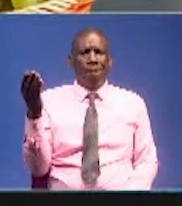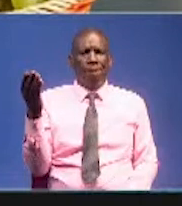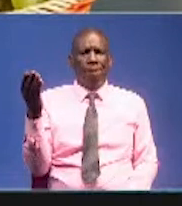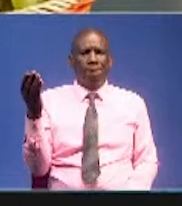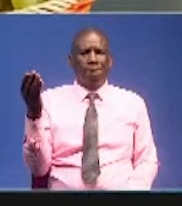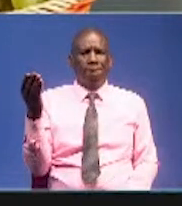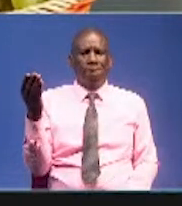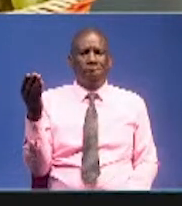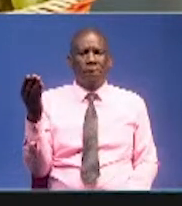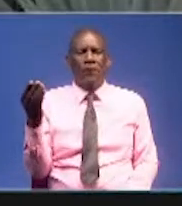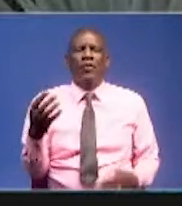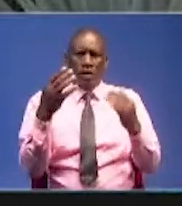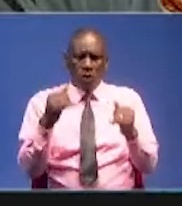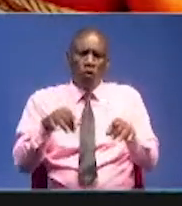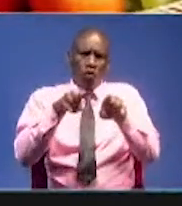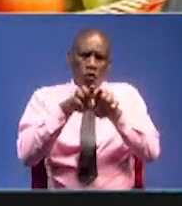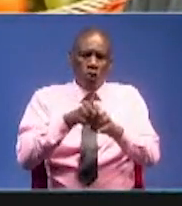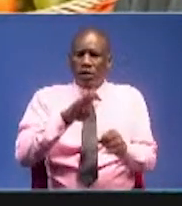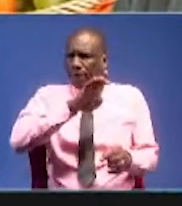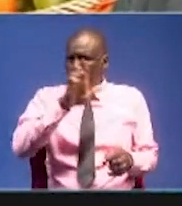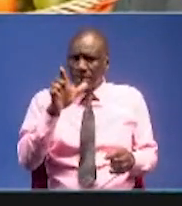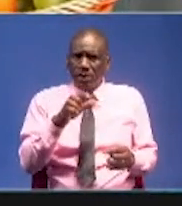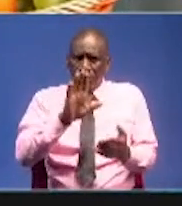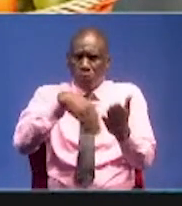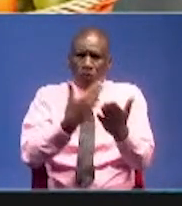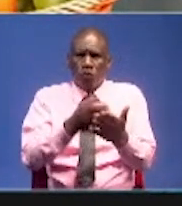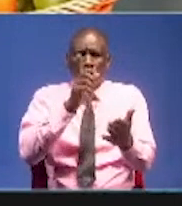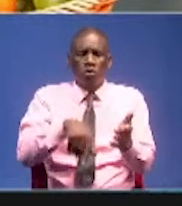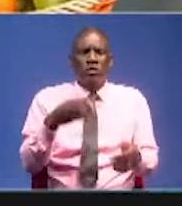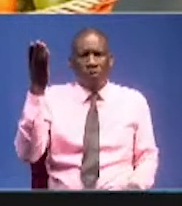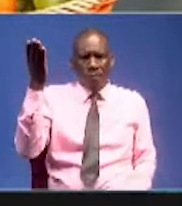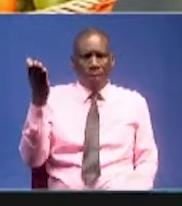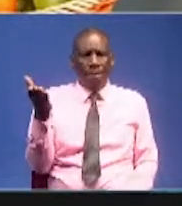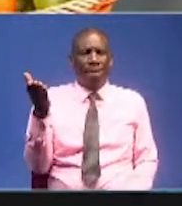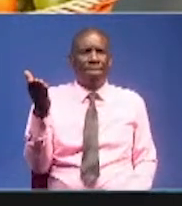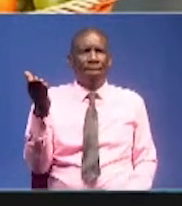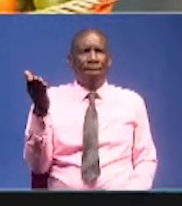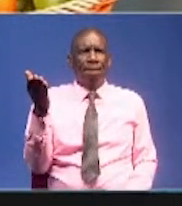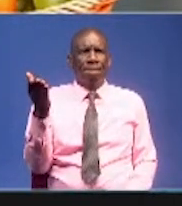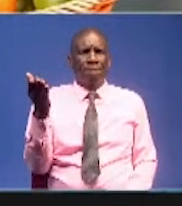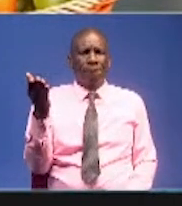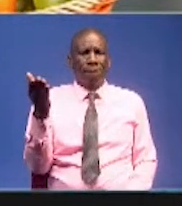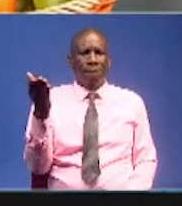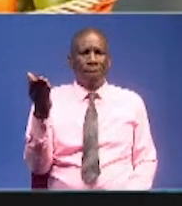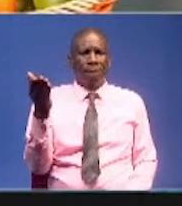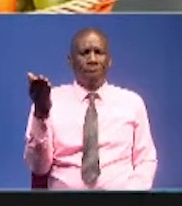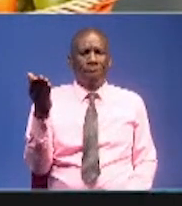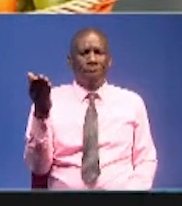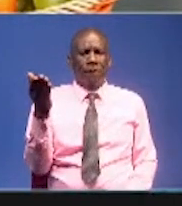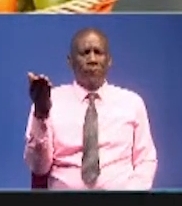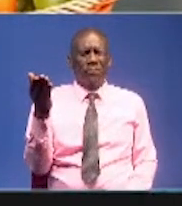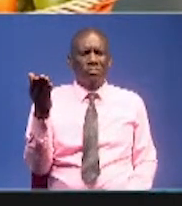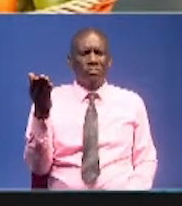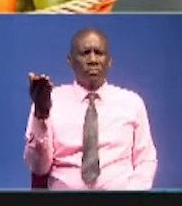of license. Now, further, a license issued under that section will remain in force from 1st of July until the